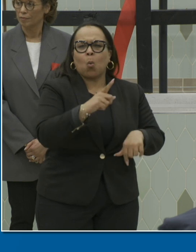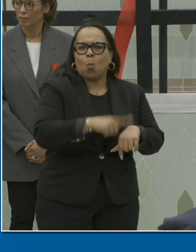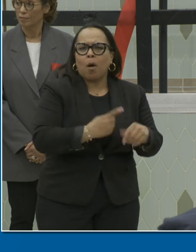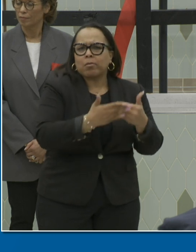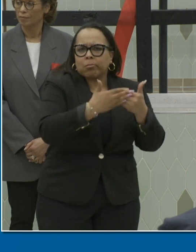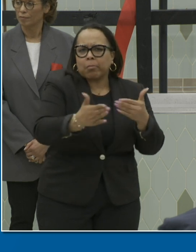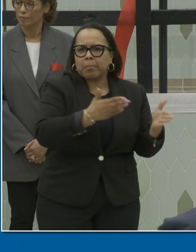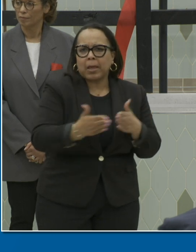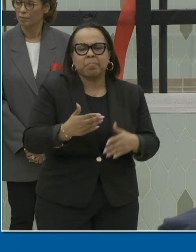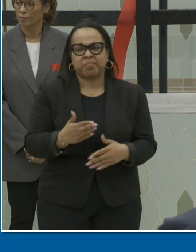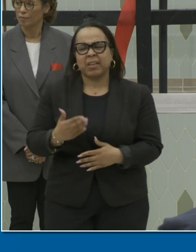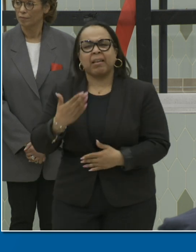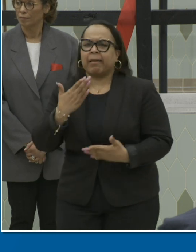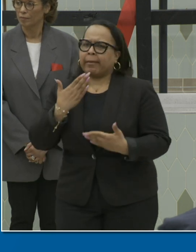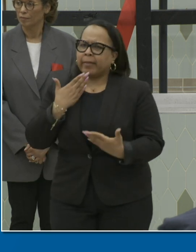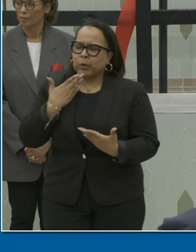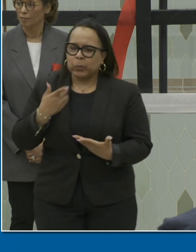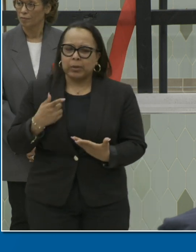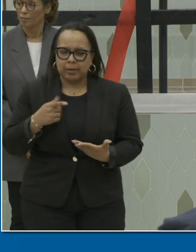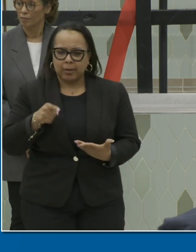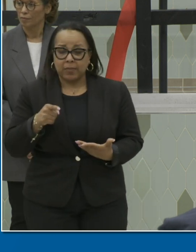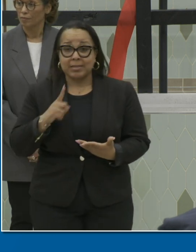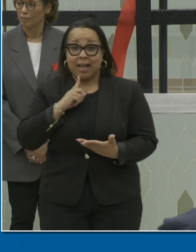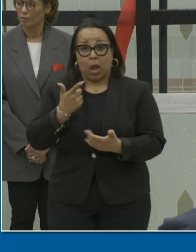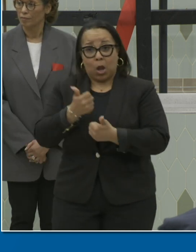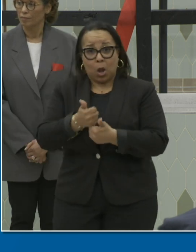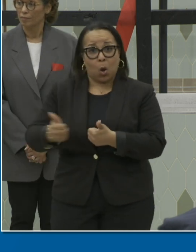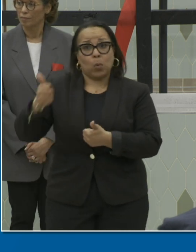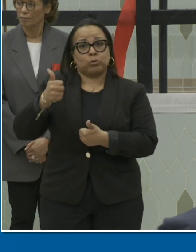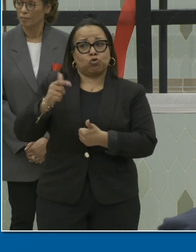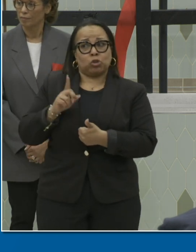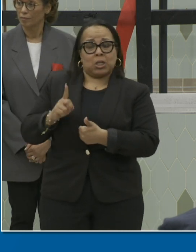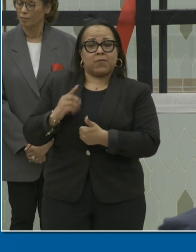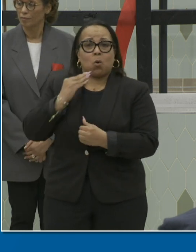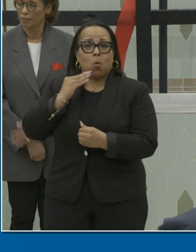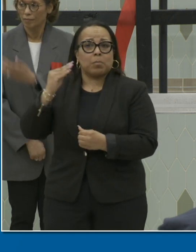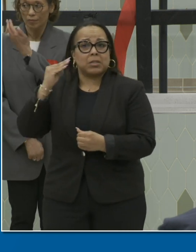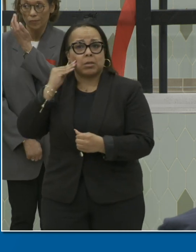Well, this is the work that's in, thank you for that question. This is the work of our chief homelessness officer.